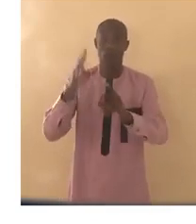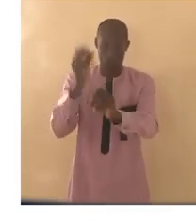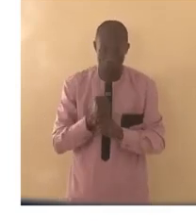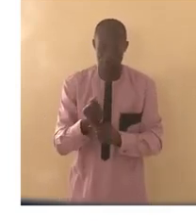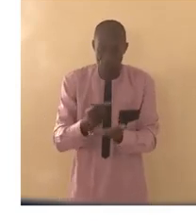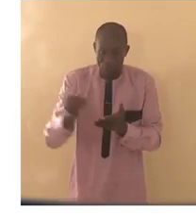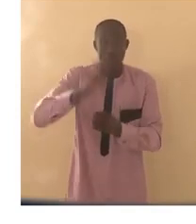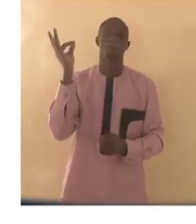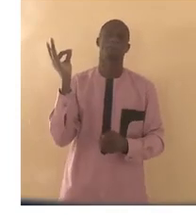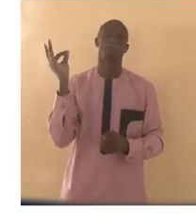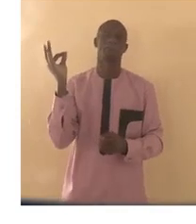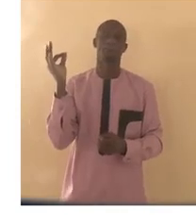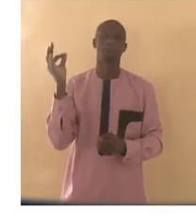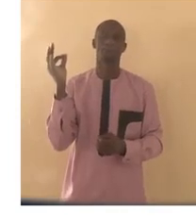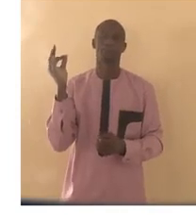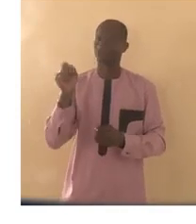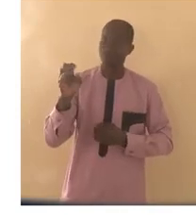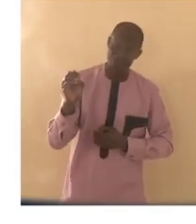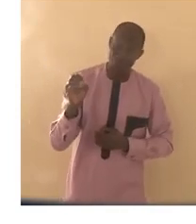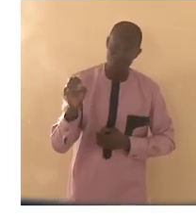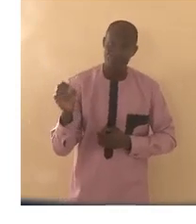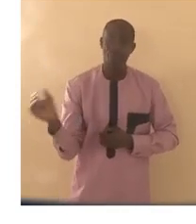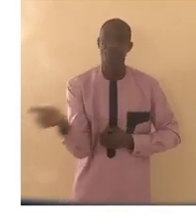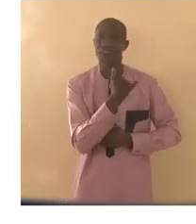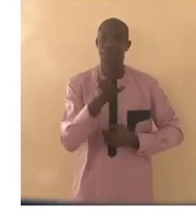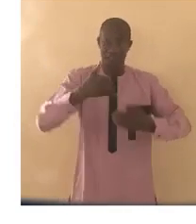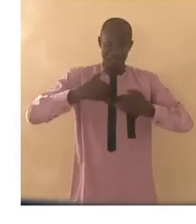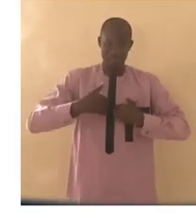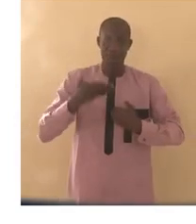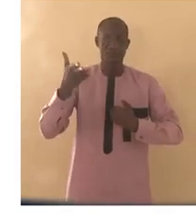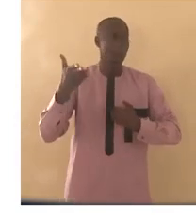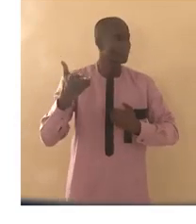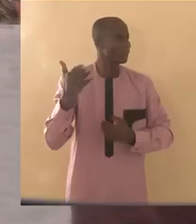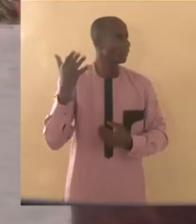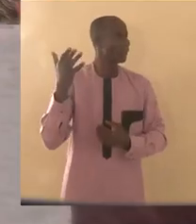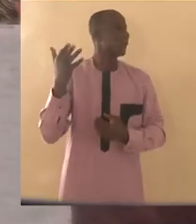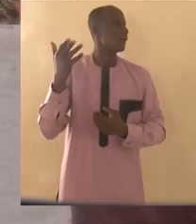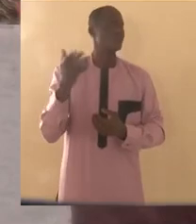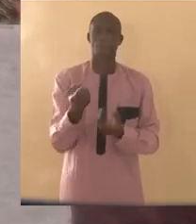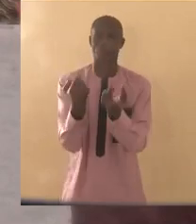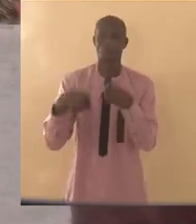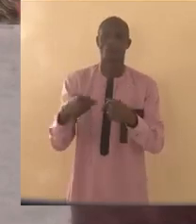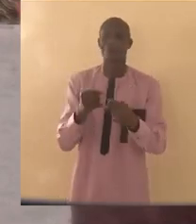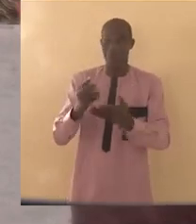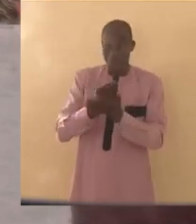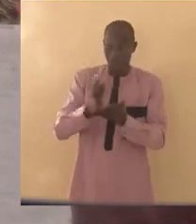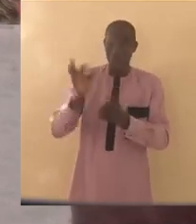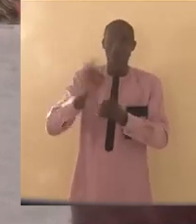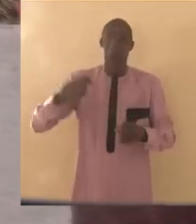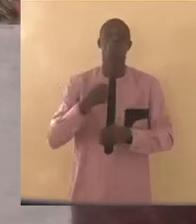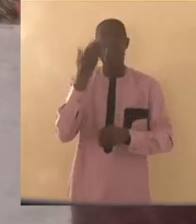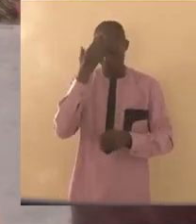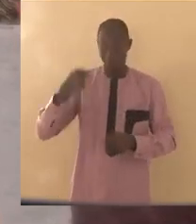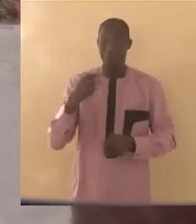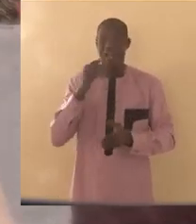Spirit. Can you see that? So, they had their hands like this. Come, Holy Spirit. We know